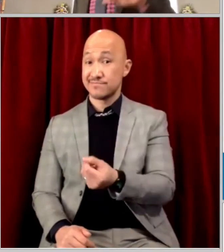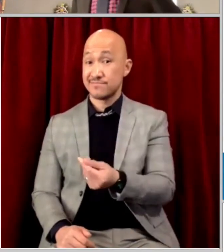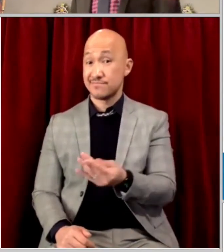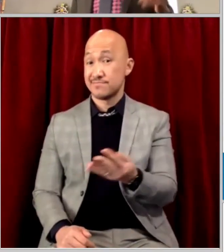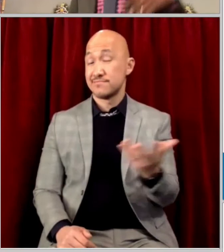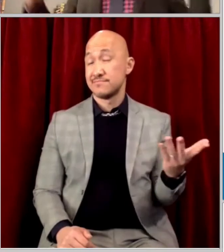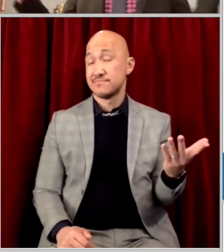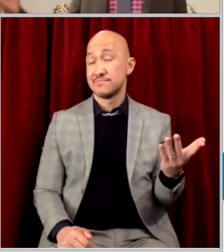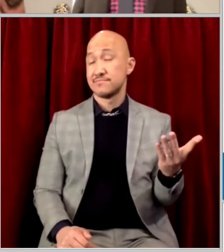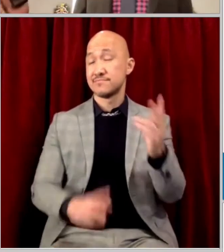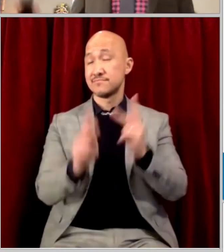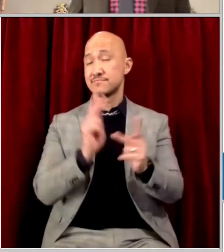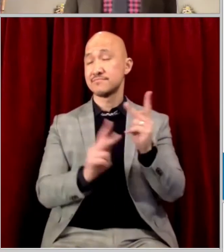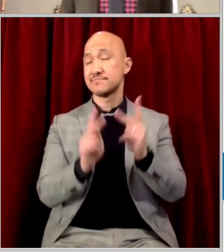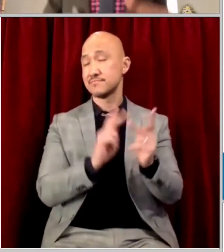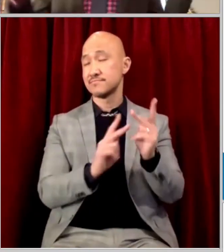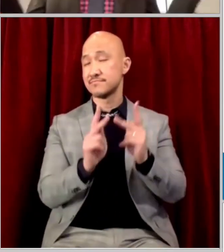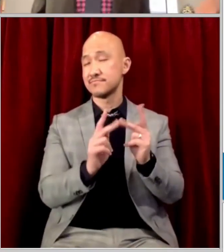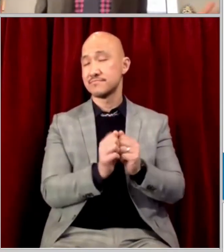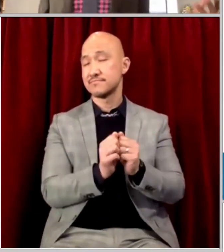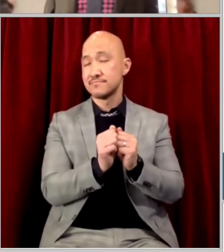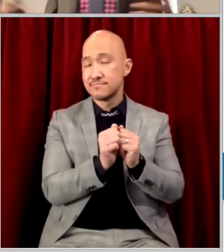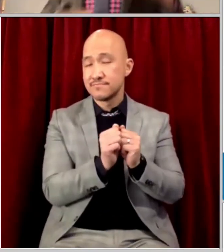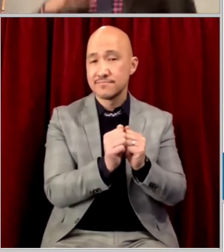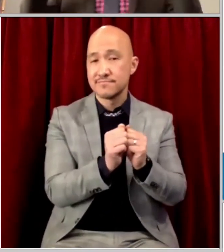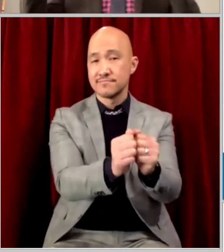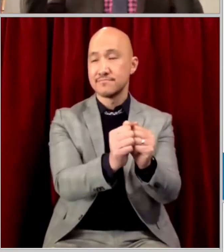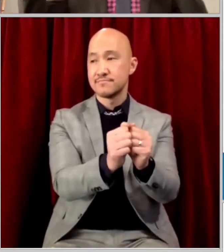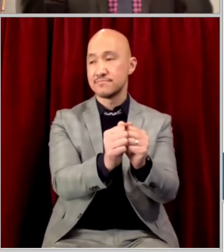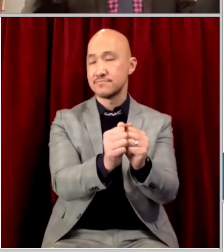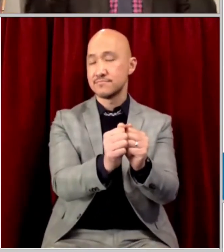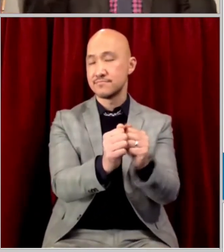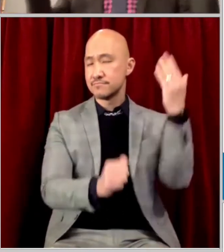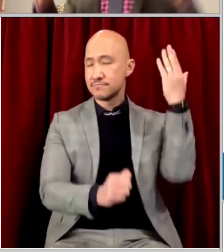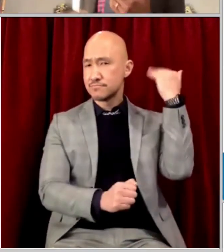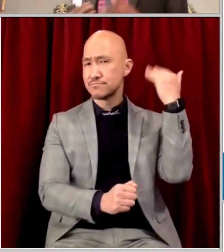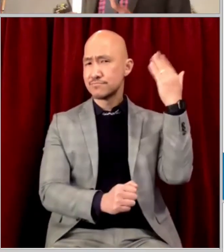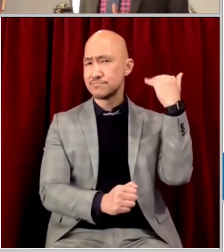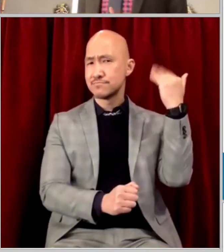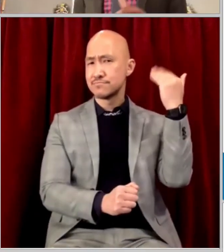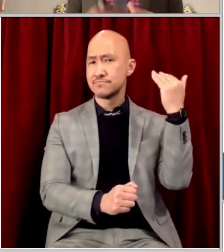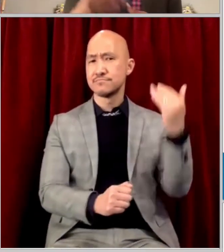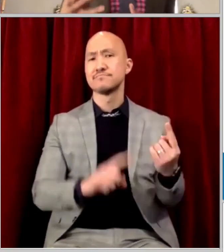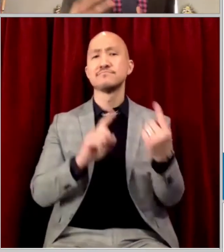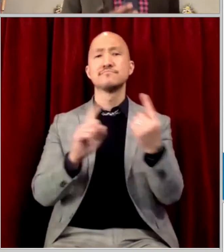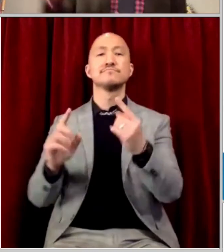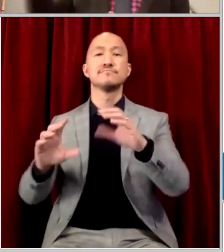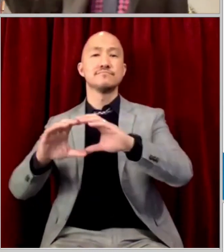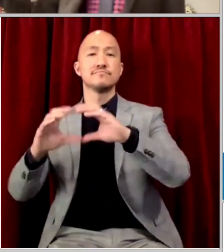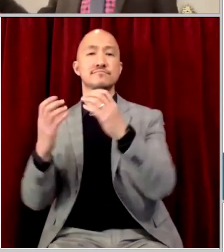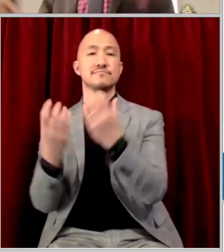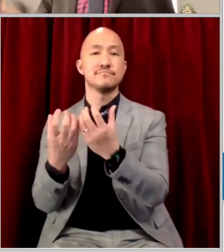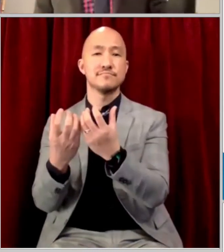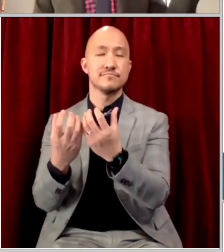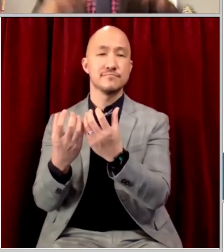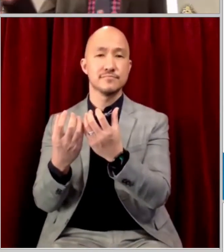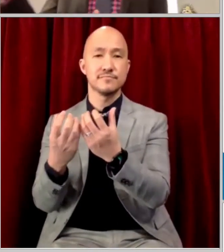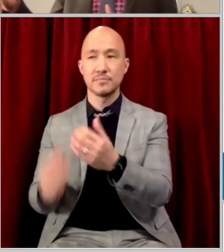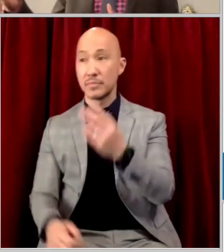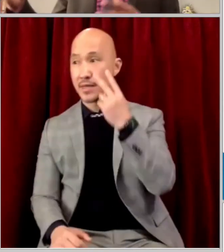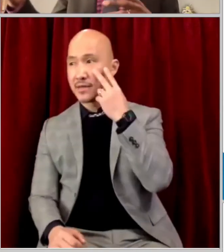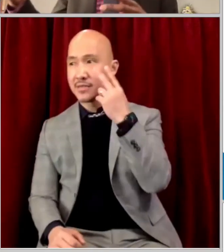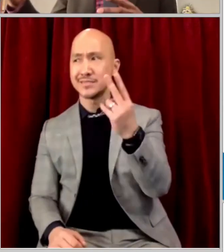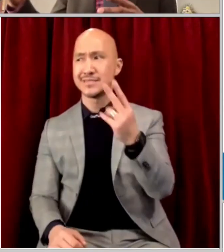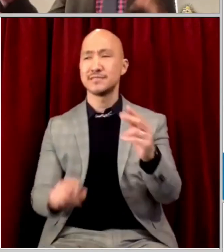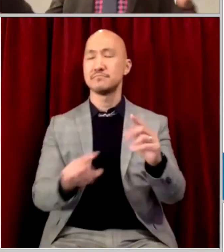master's. And one of them, he wasn't married. And every time we would go to class in Manhattan, he would always say, hey, look at that. Look at this.